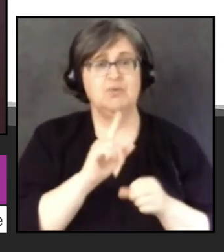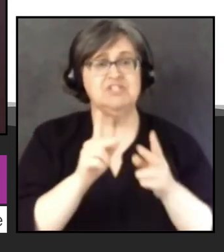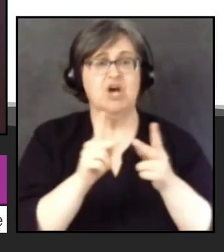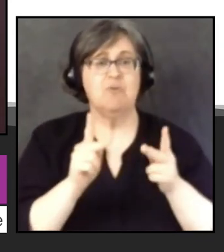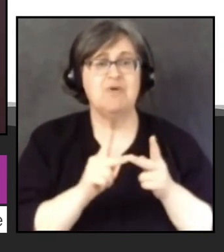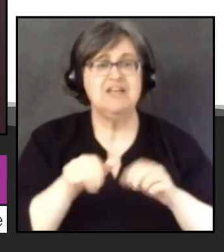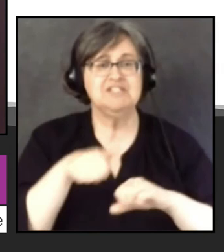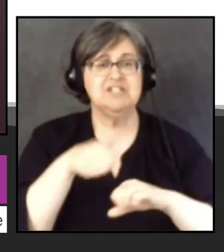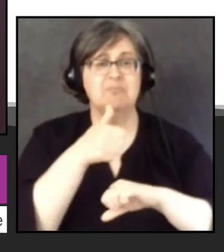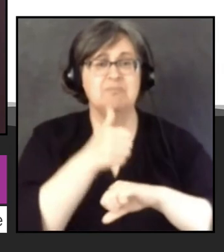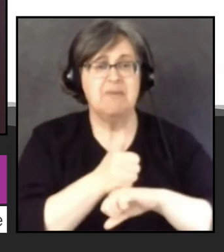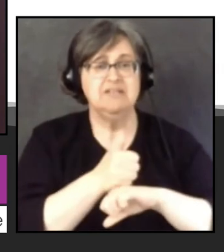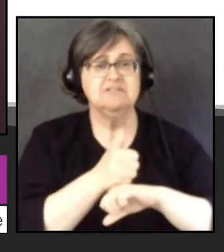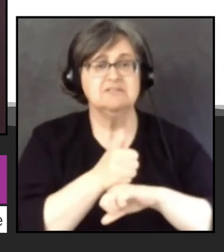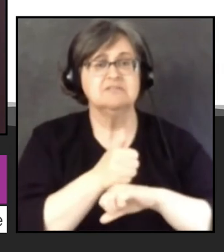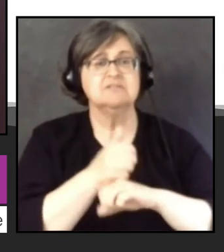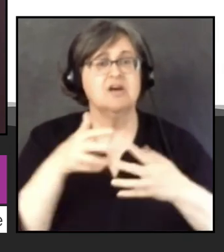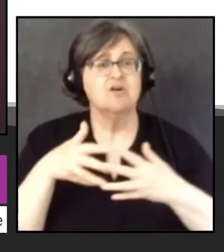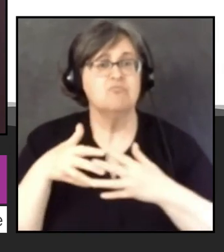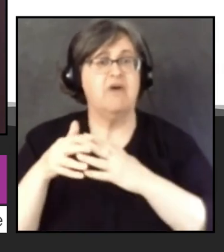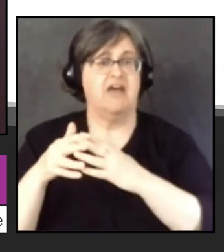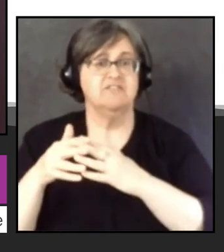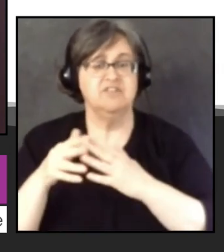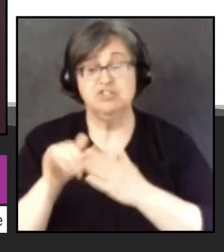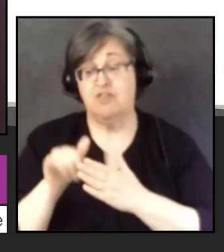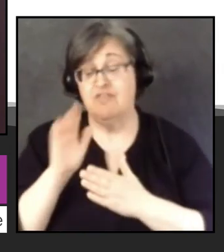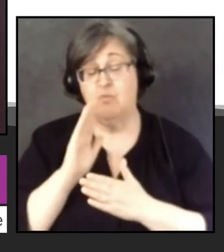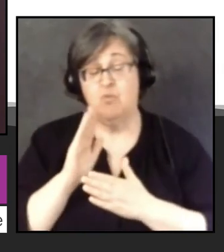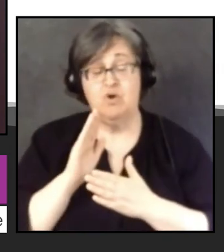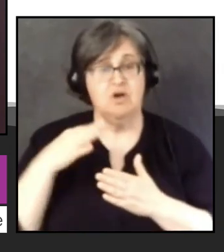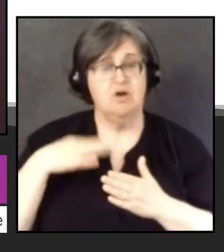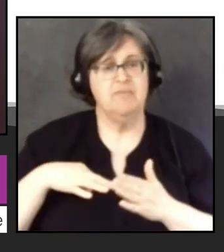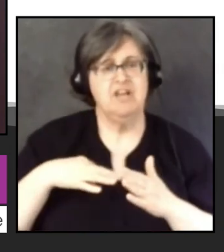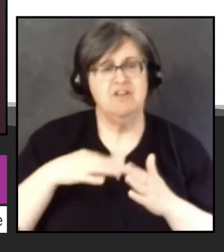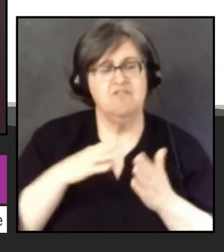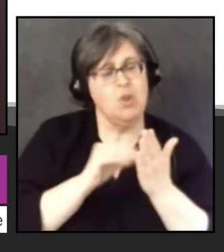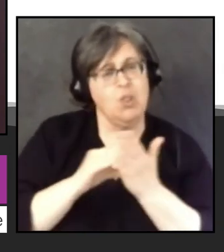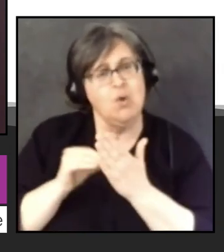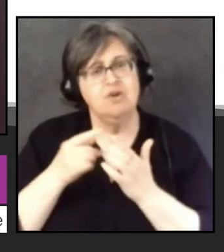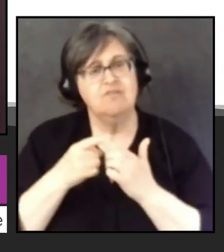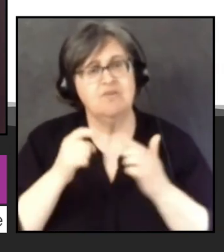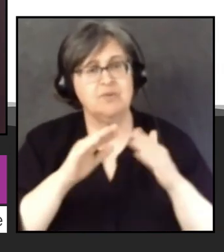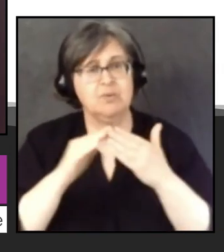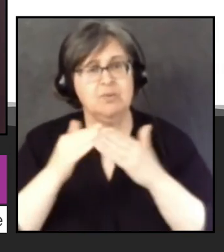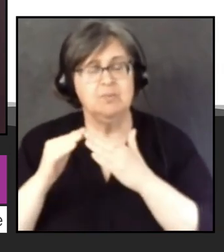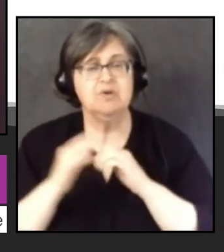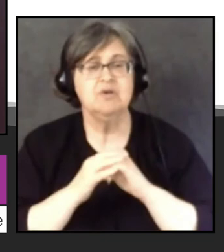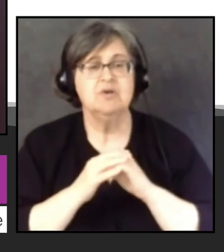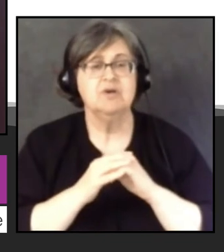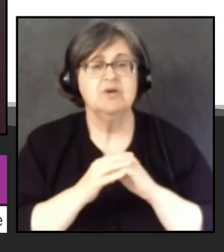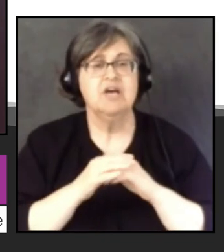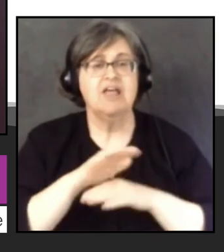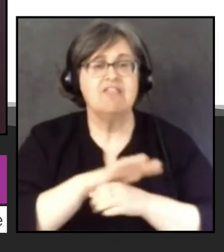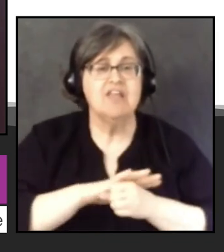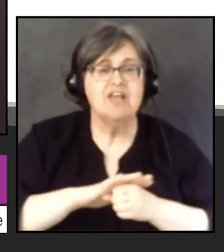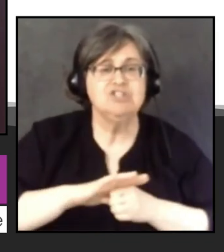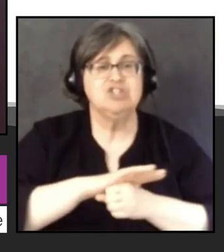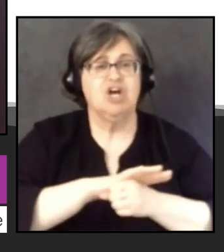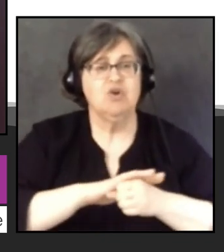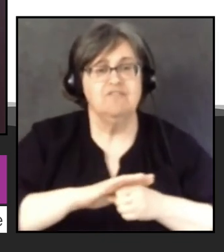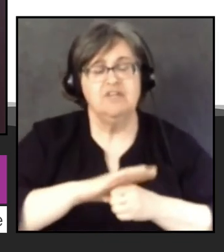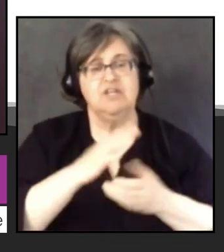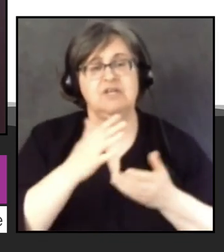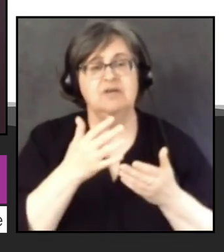place-based activation that I think benefits from learning from the communities and the geography and the story